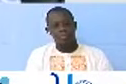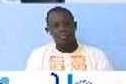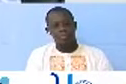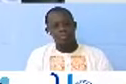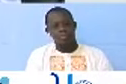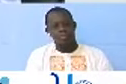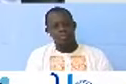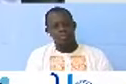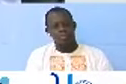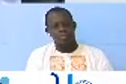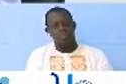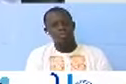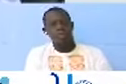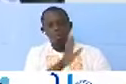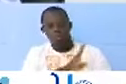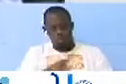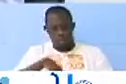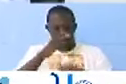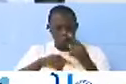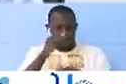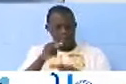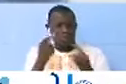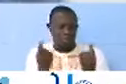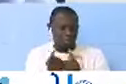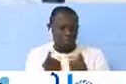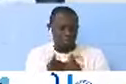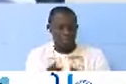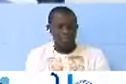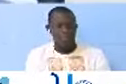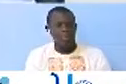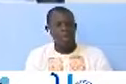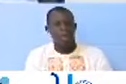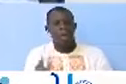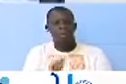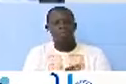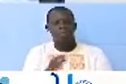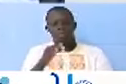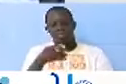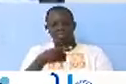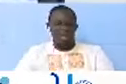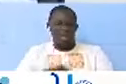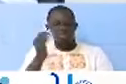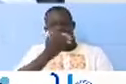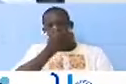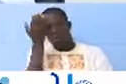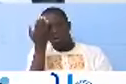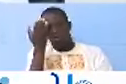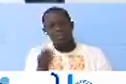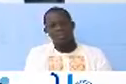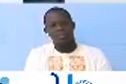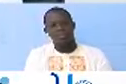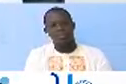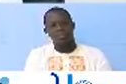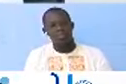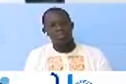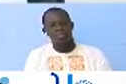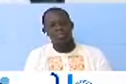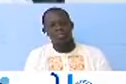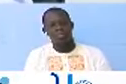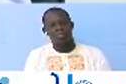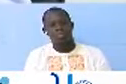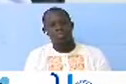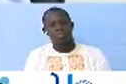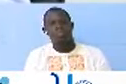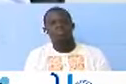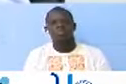Ofana also for that. So mandale. It was in the morning. Ndada